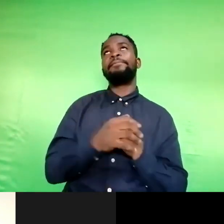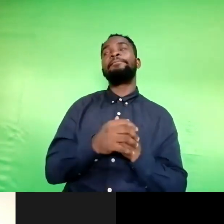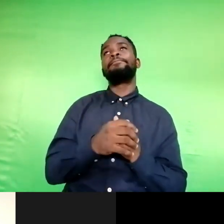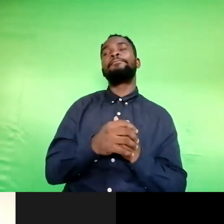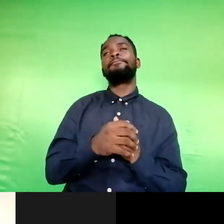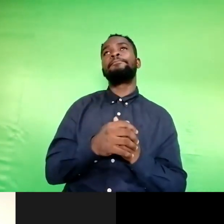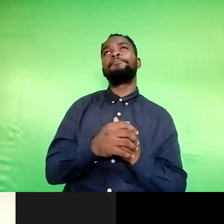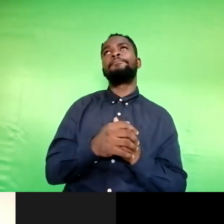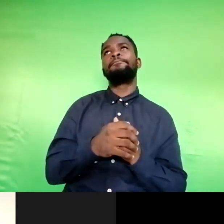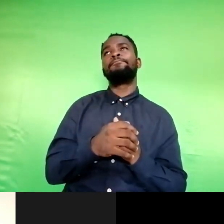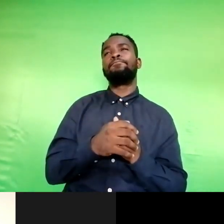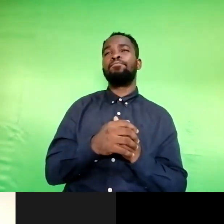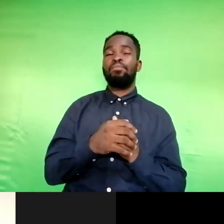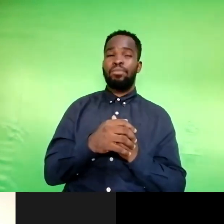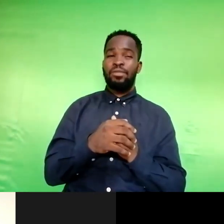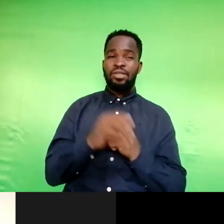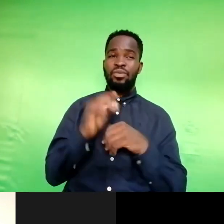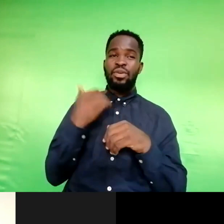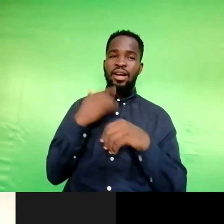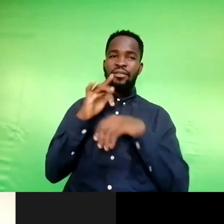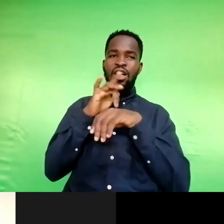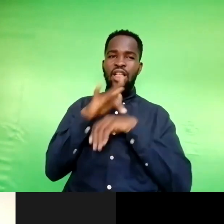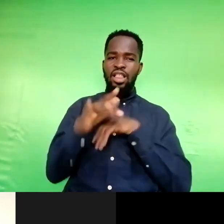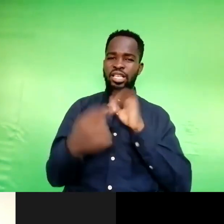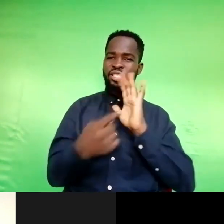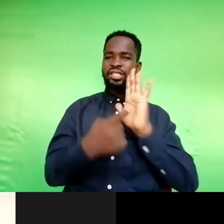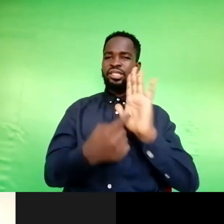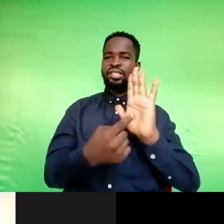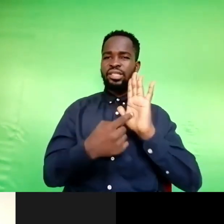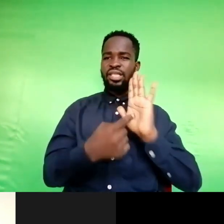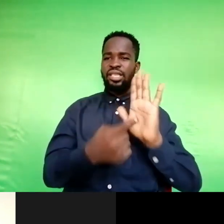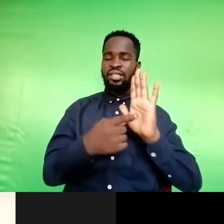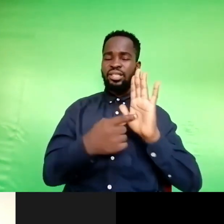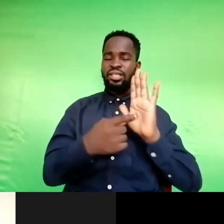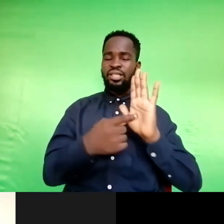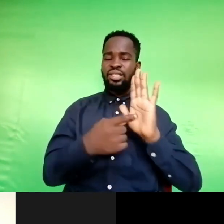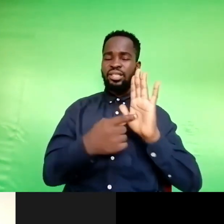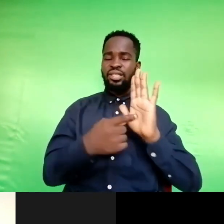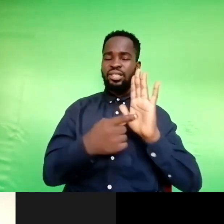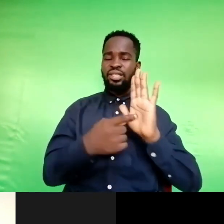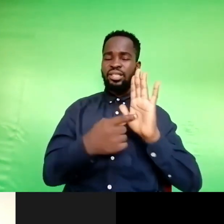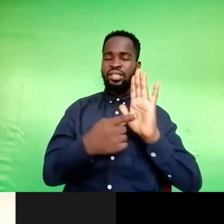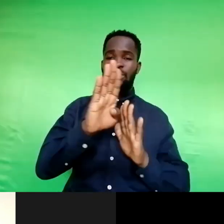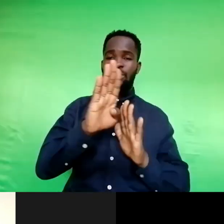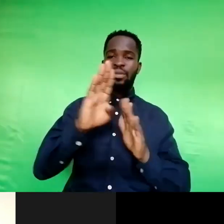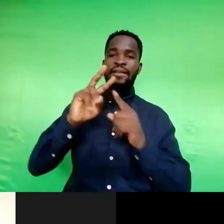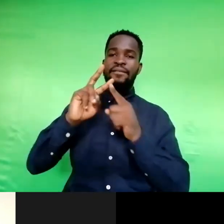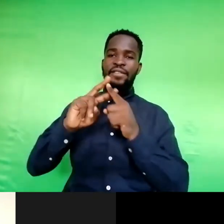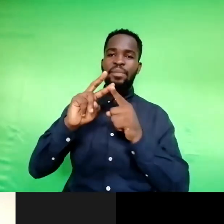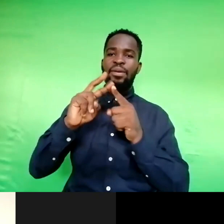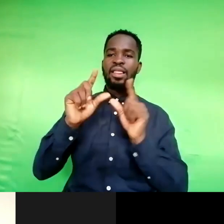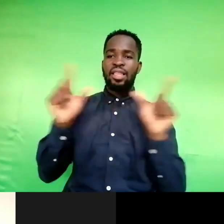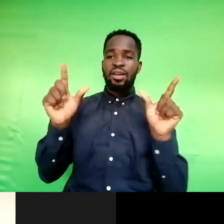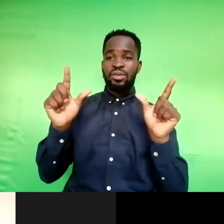there are early signs that this child will develop the verbal language quick, and there are